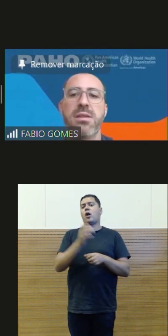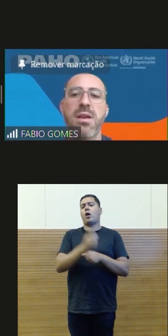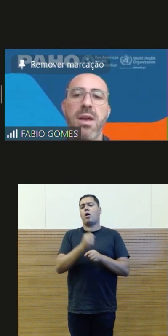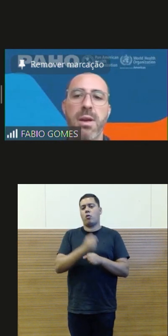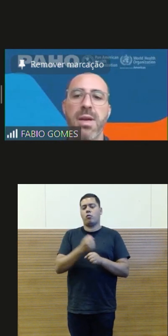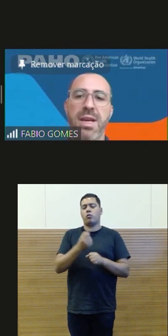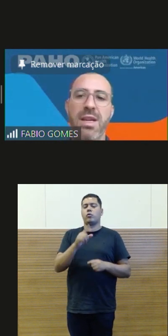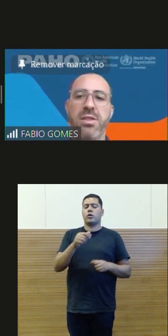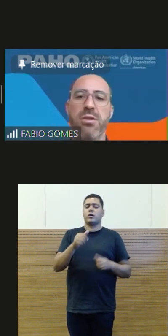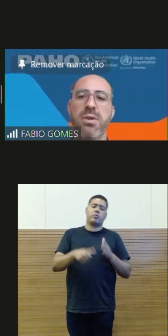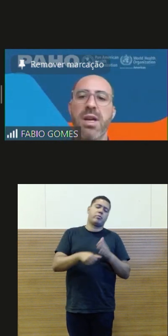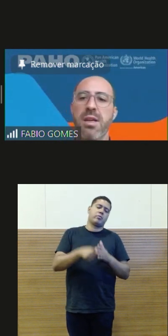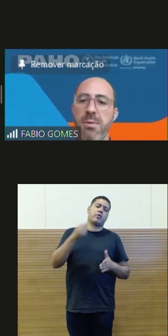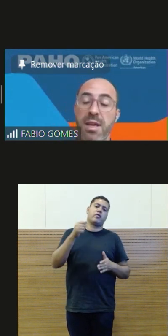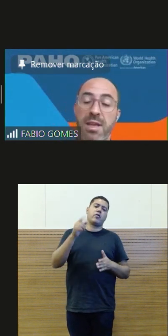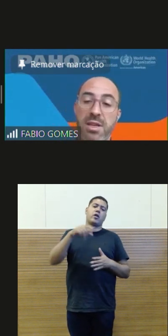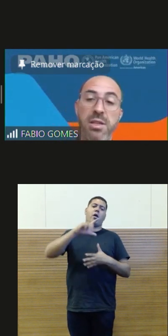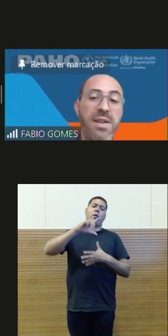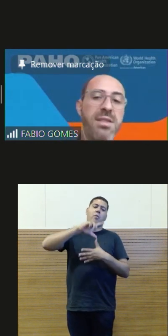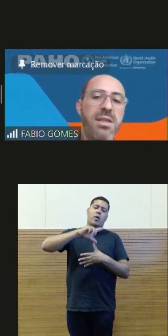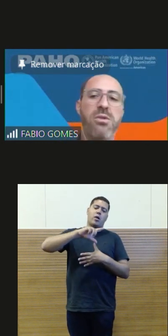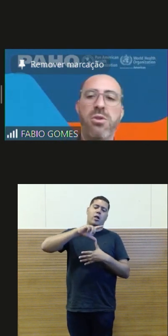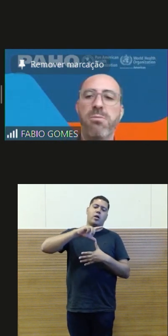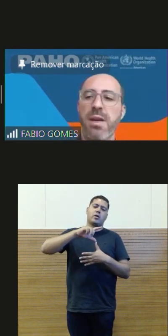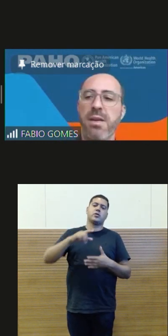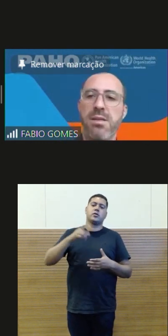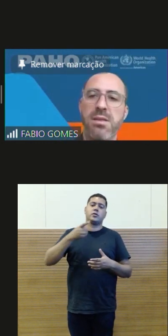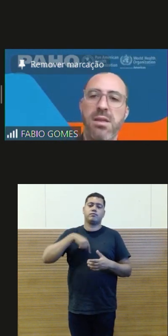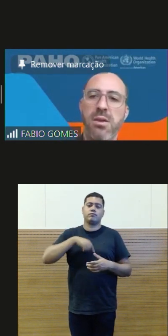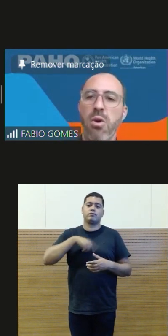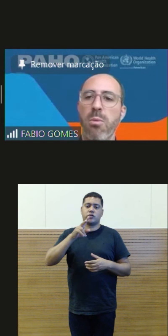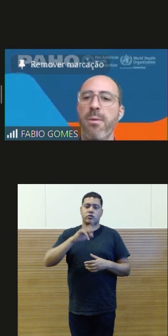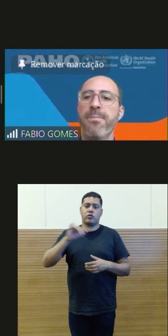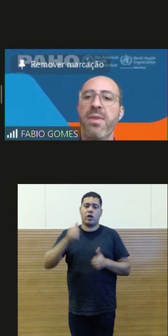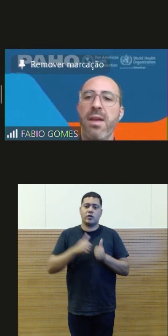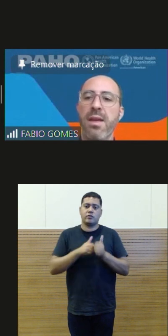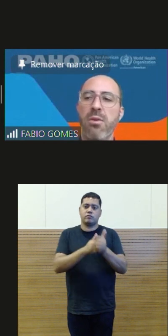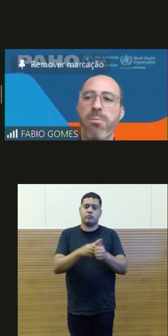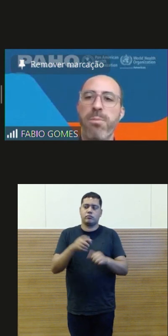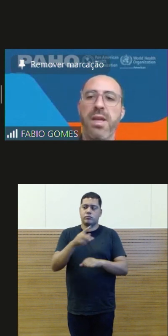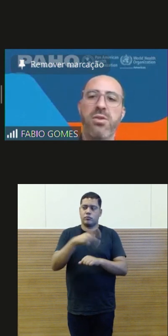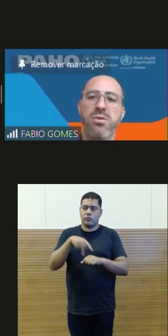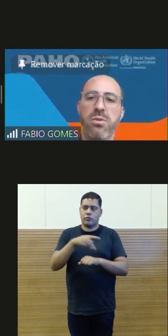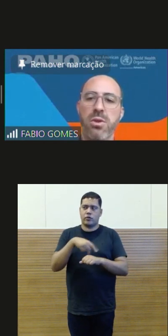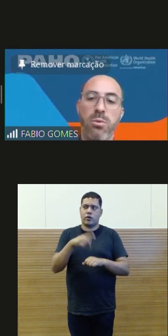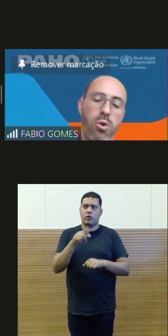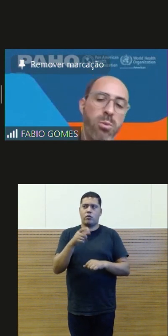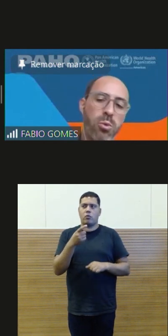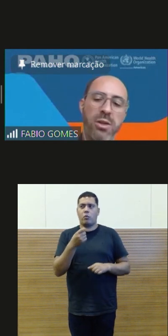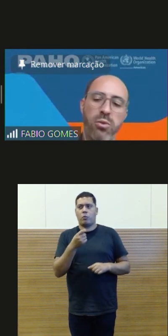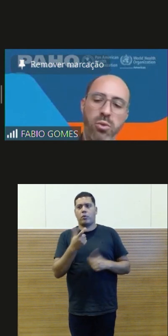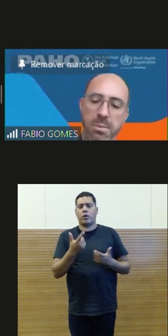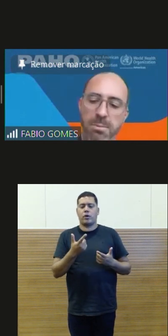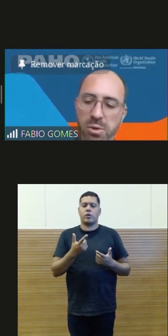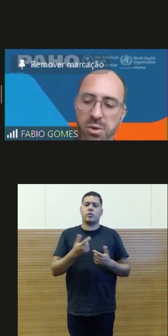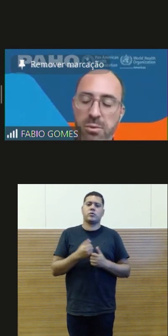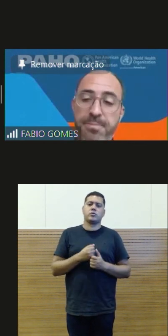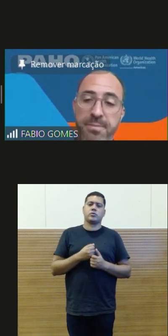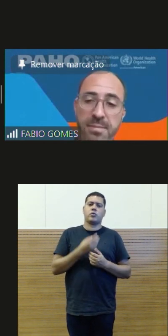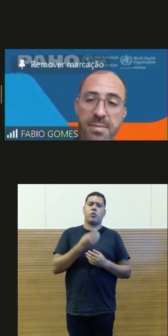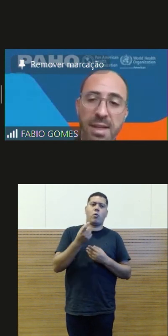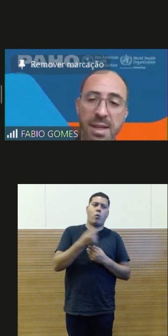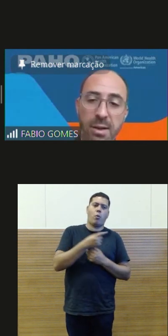have calculated that for Latin America and Caribbean, and we'll follow the countries